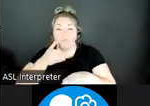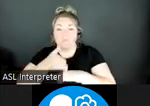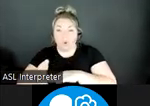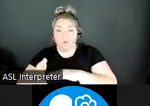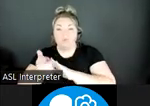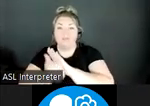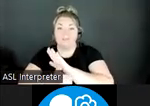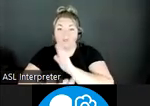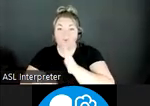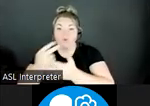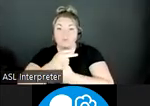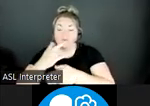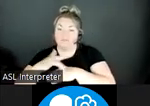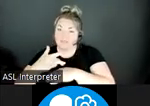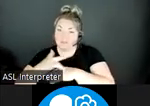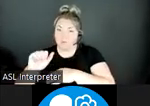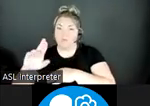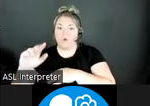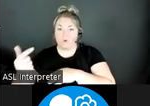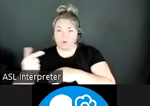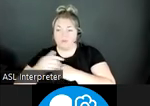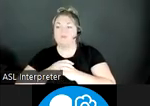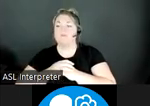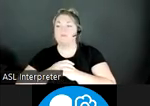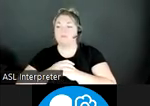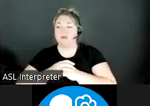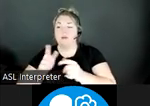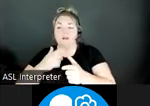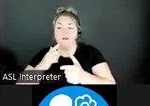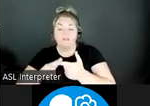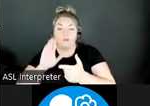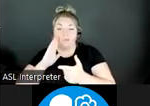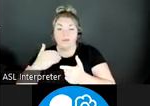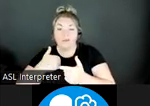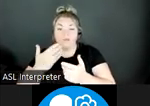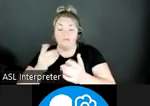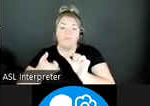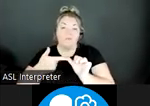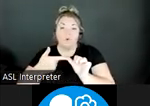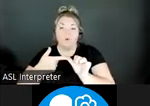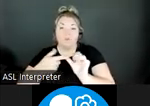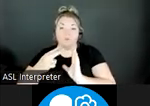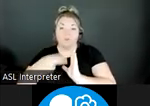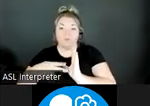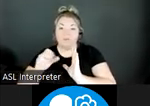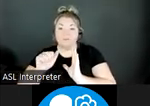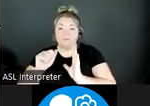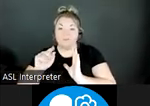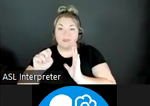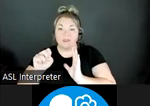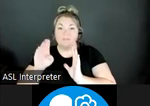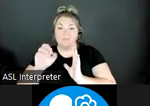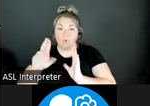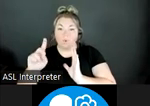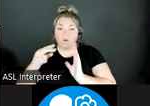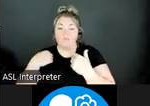review available in August. Then we will have our first reading at the State Board of Human Services